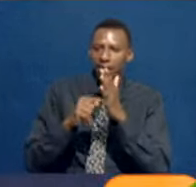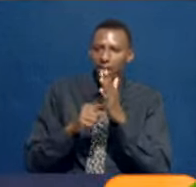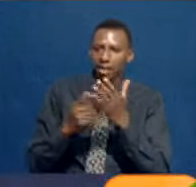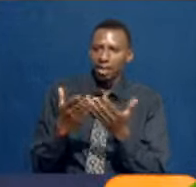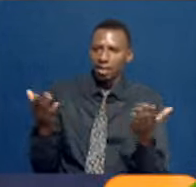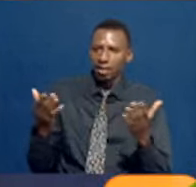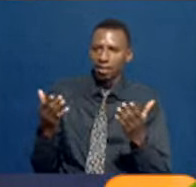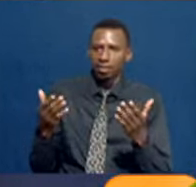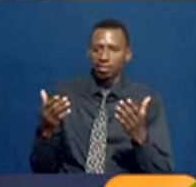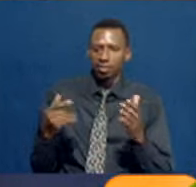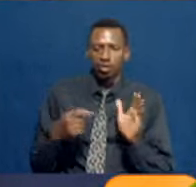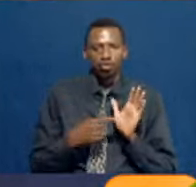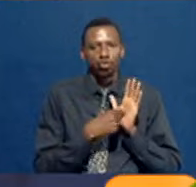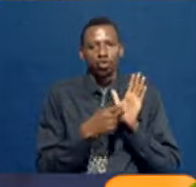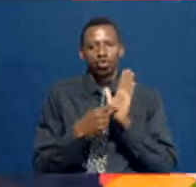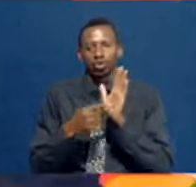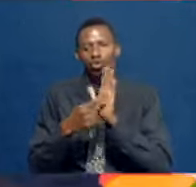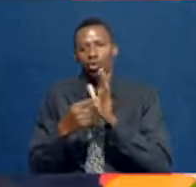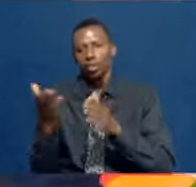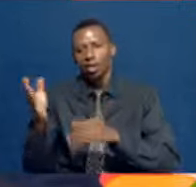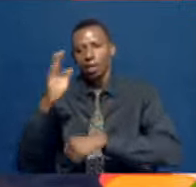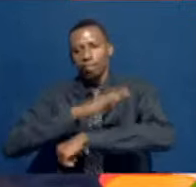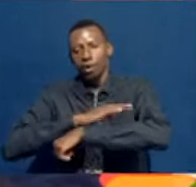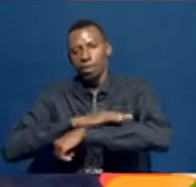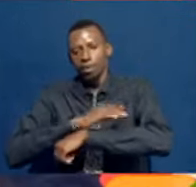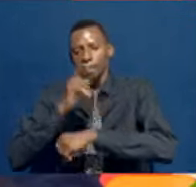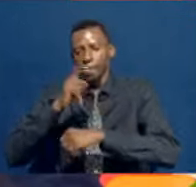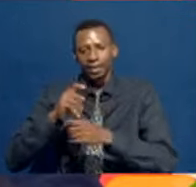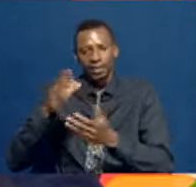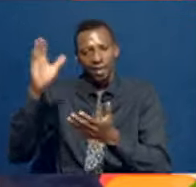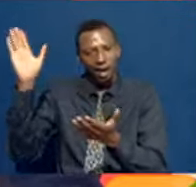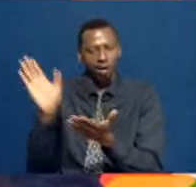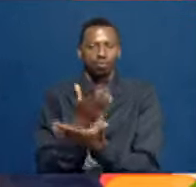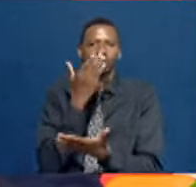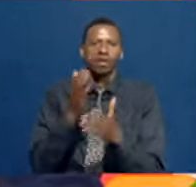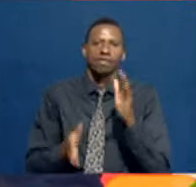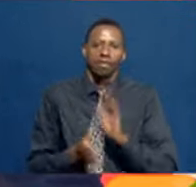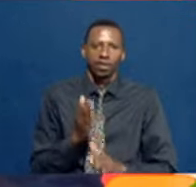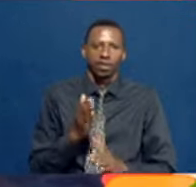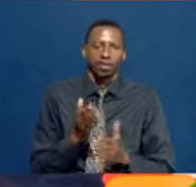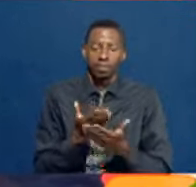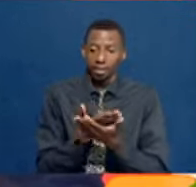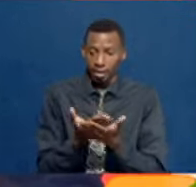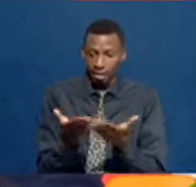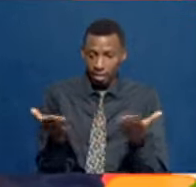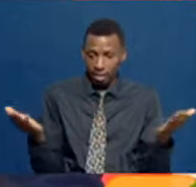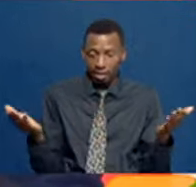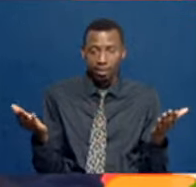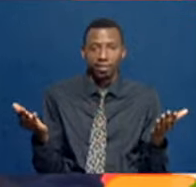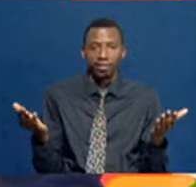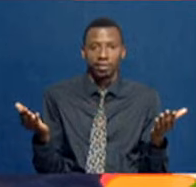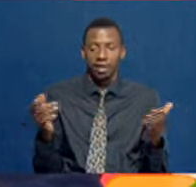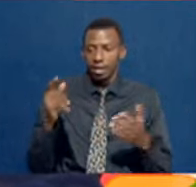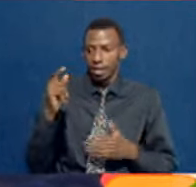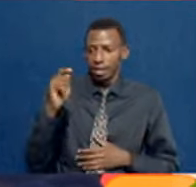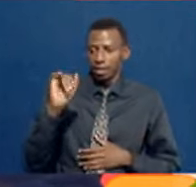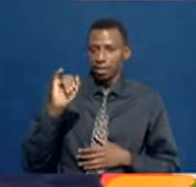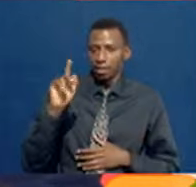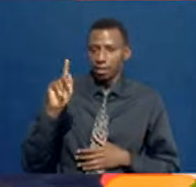are being uploaded on their platform should be taken down immediately. So for them, they have really, for TikTok has committed